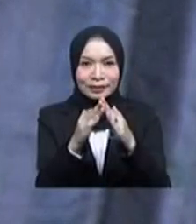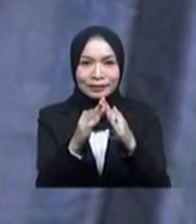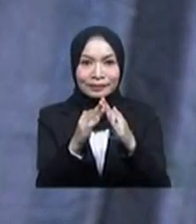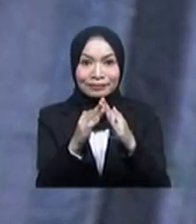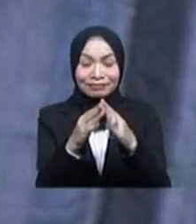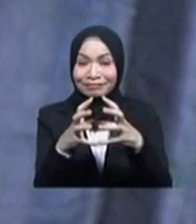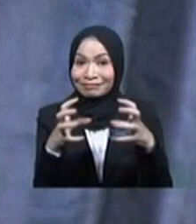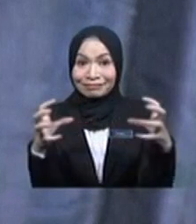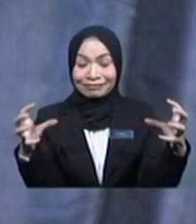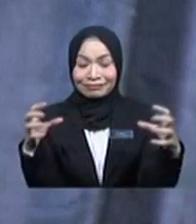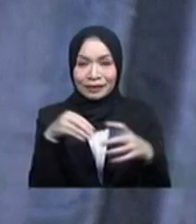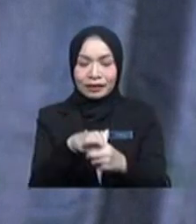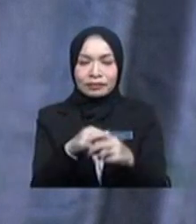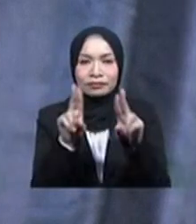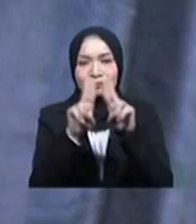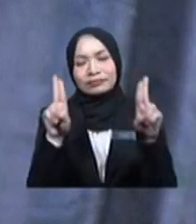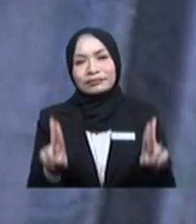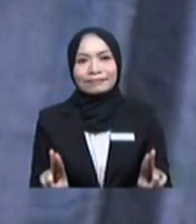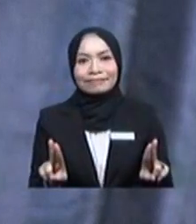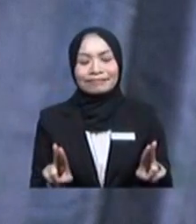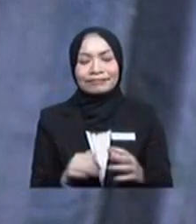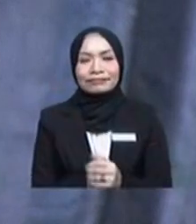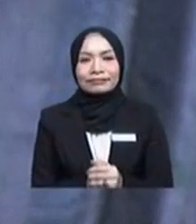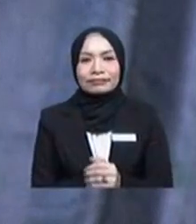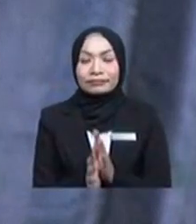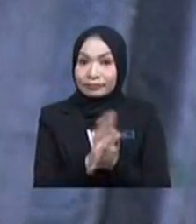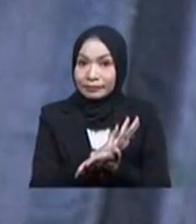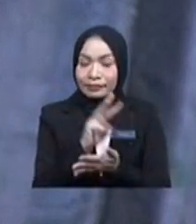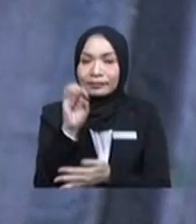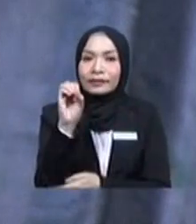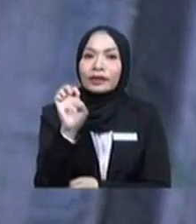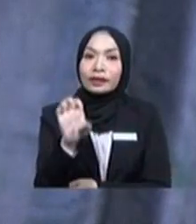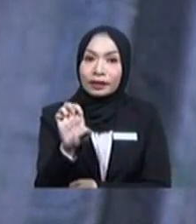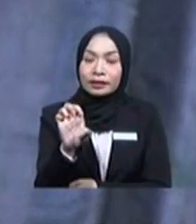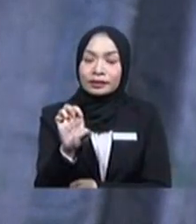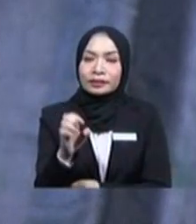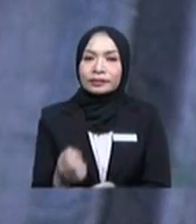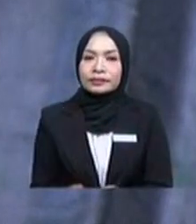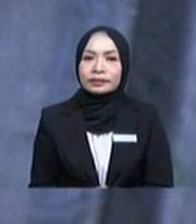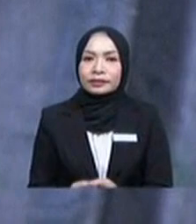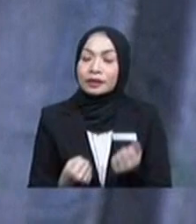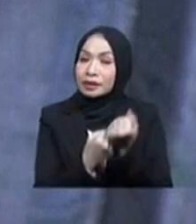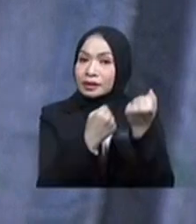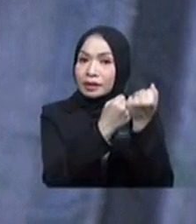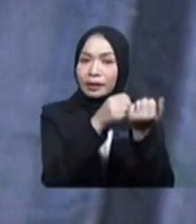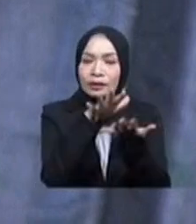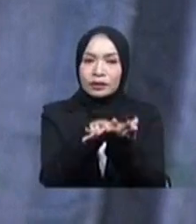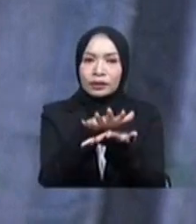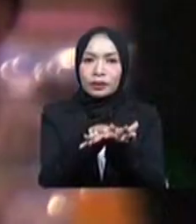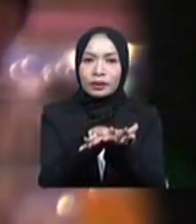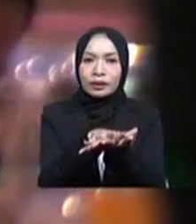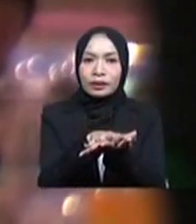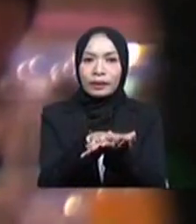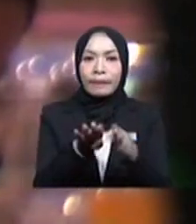examination. In line with this move, MOE is empowering school-based assessments, or SBA.